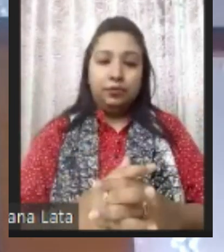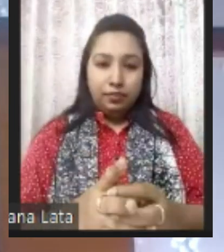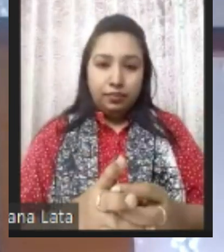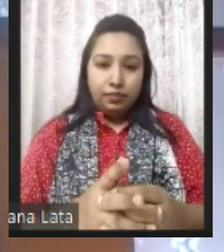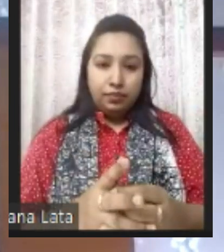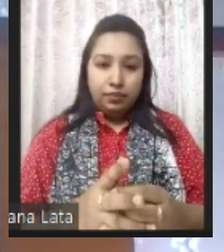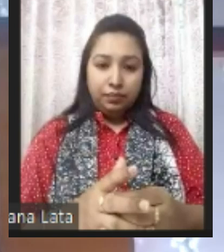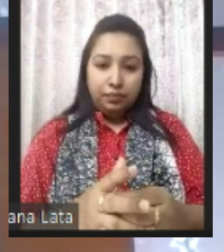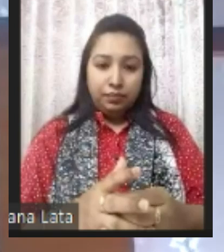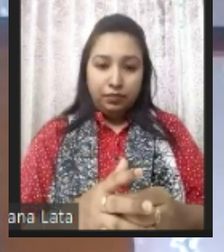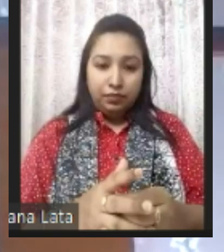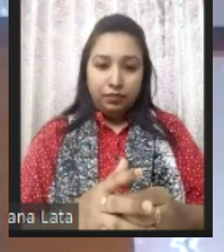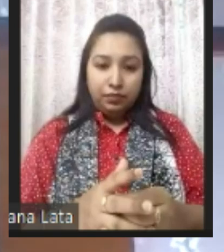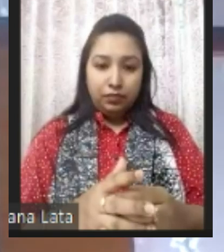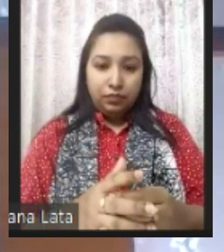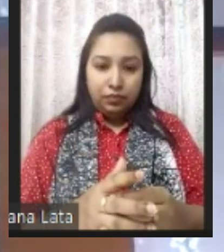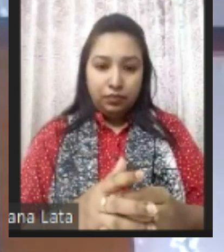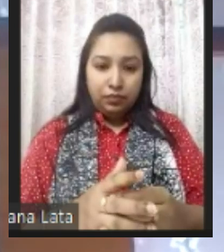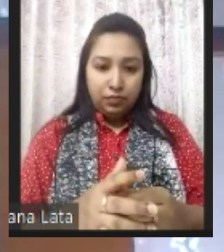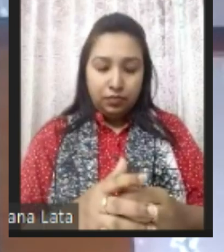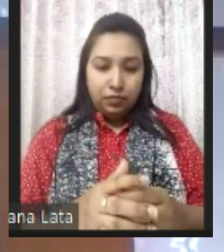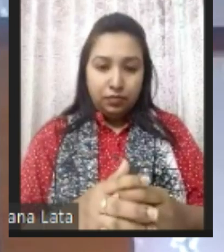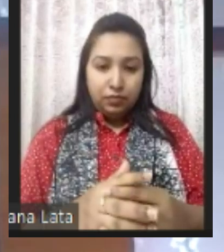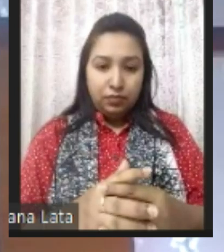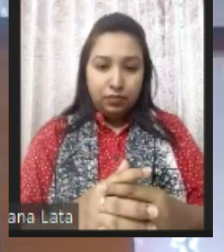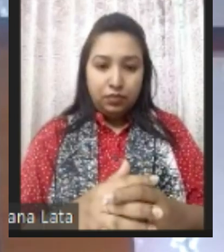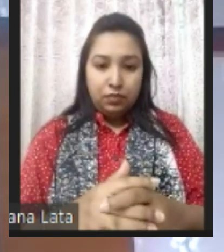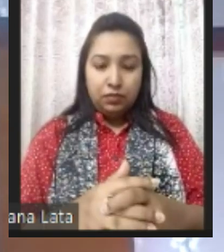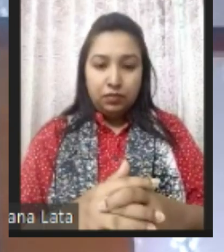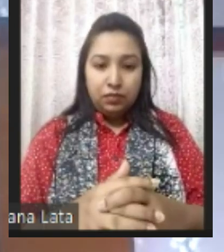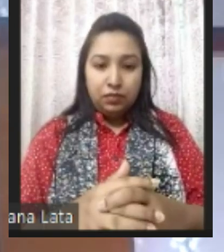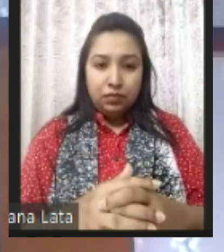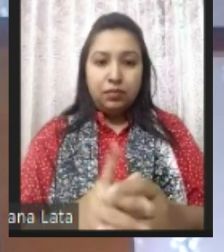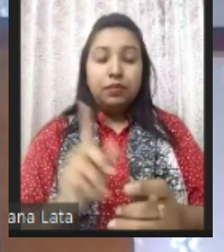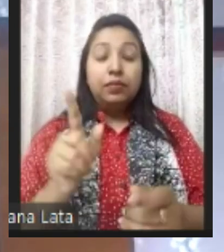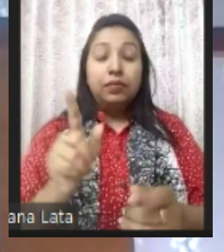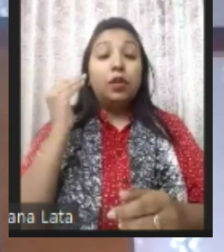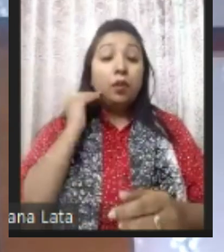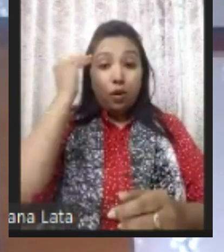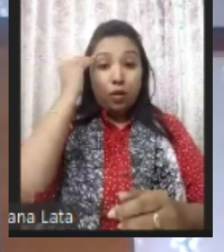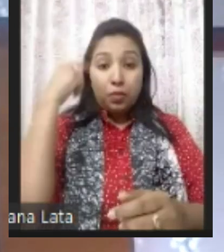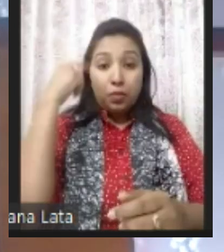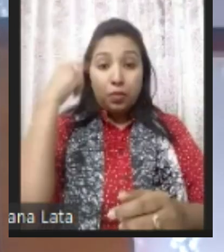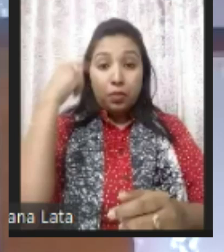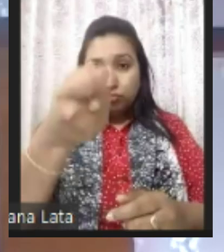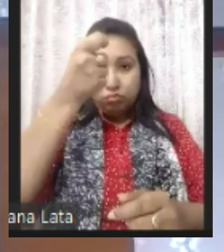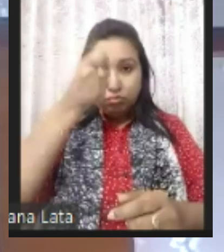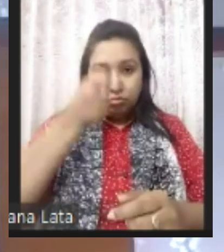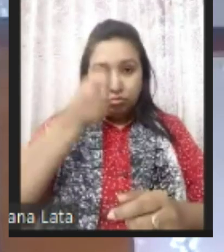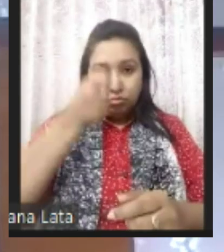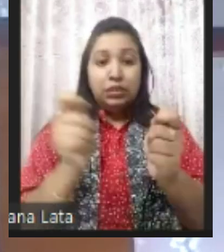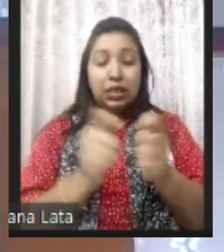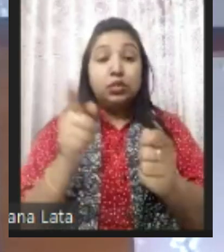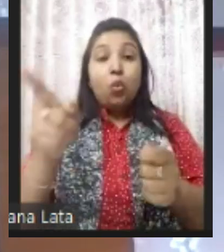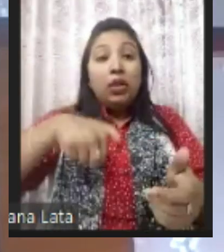really help in terms of bringing persons with disabilities, their experiences in